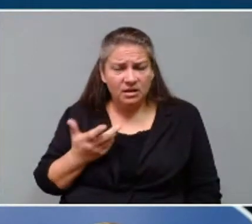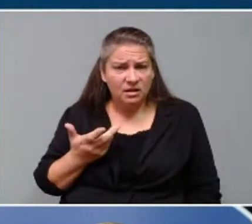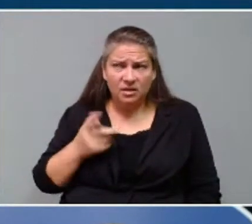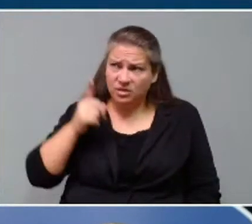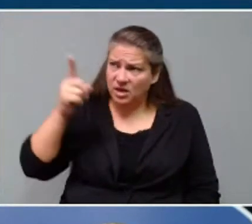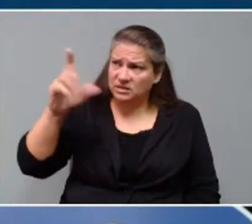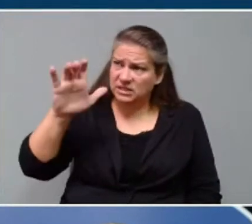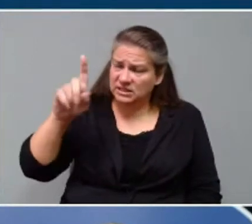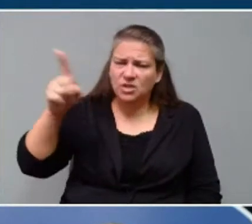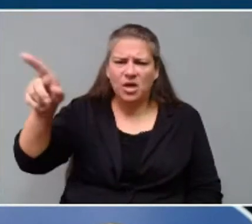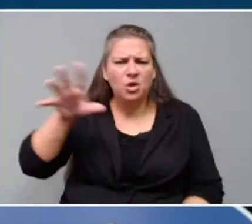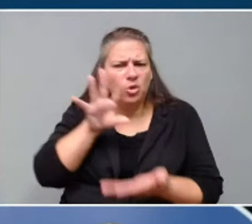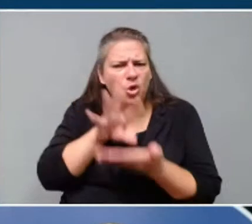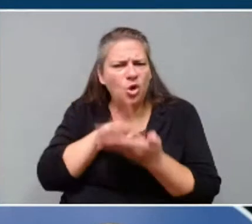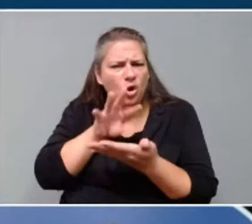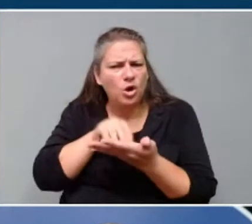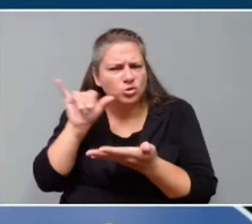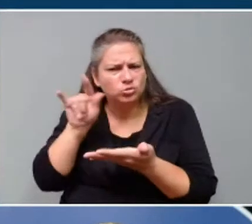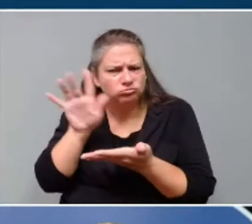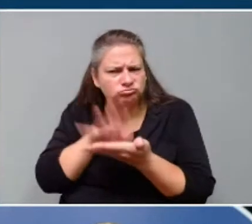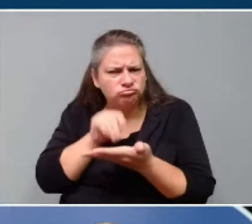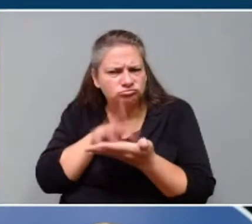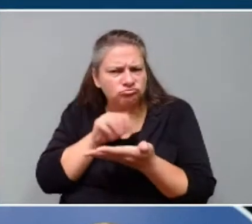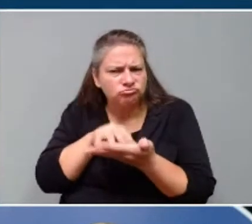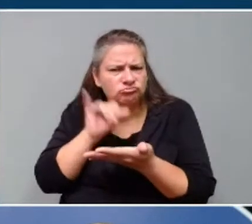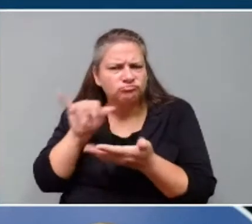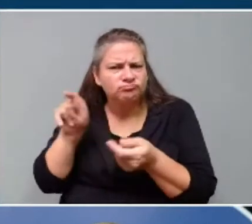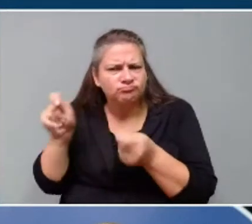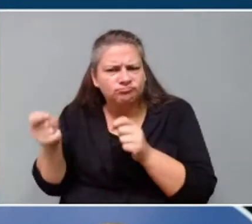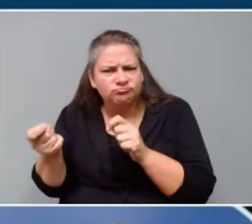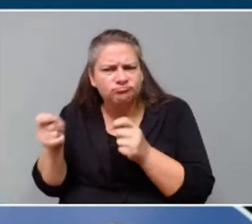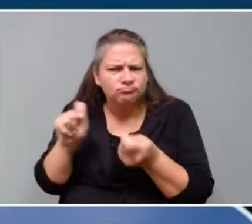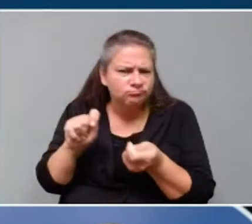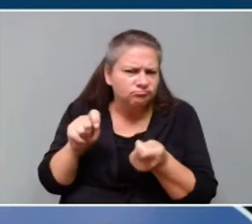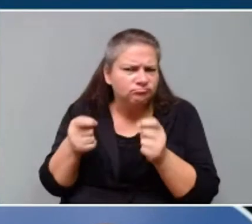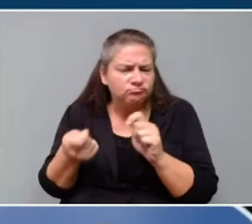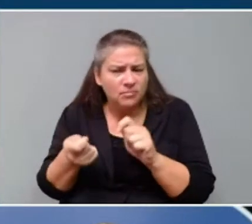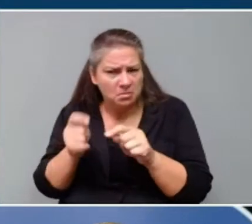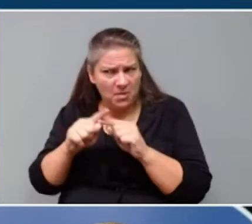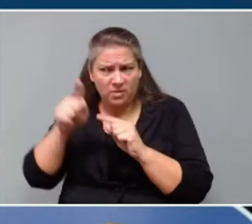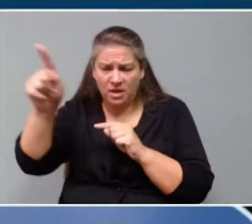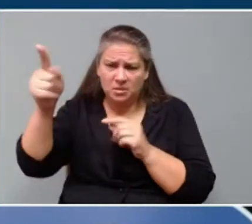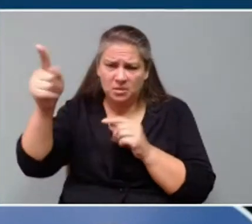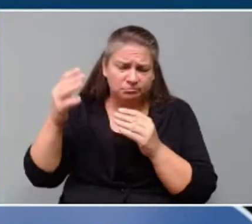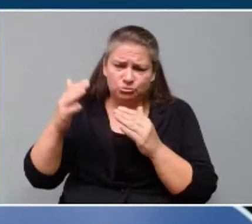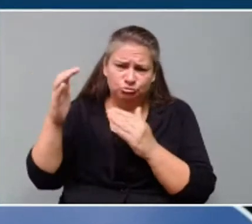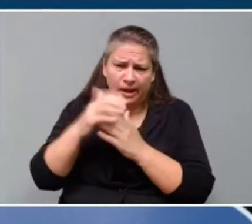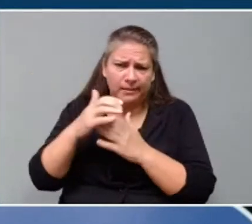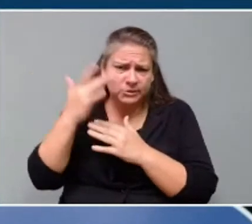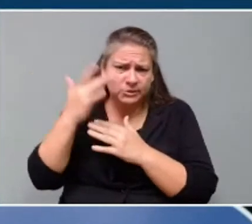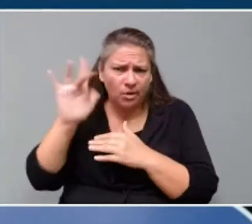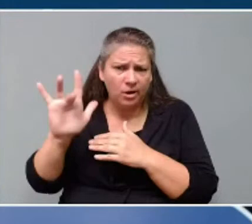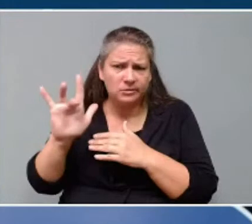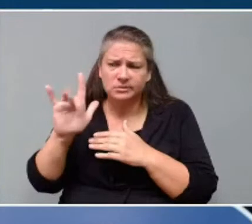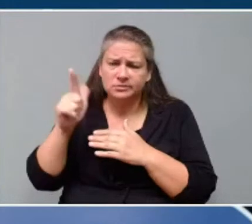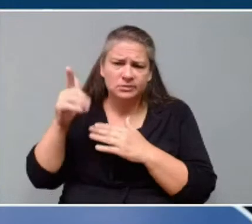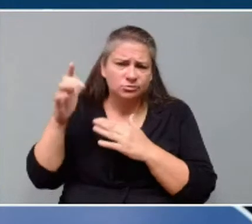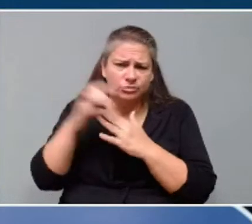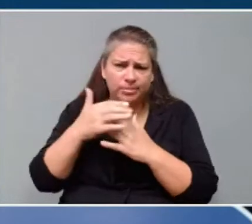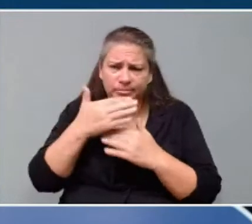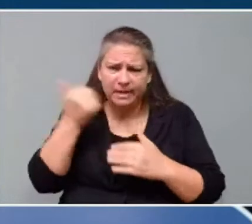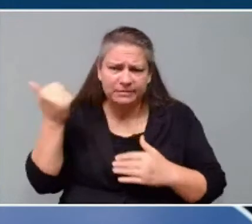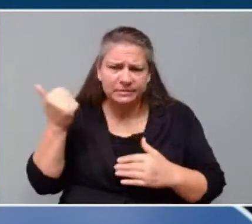about a virus that mutates, but they are the best and the smartest and the most recognized when it comes to